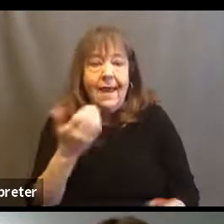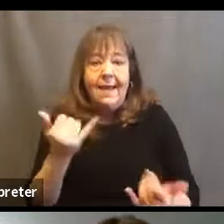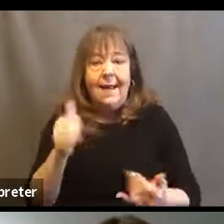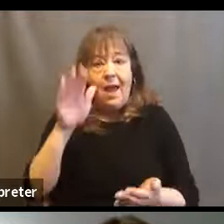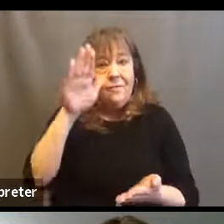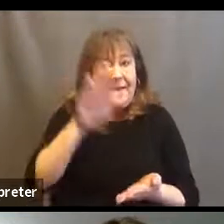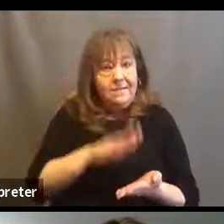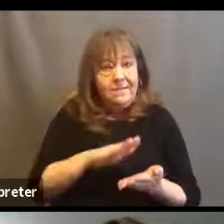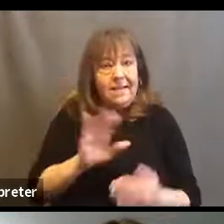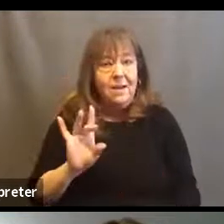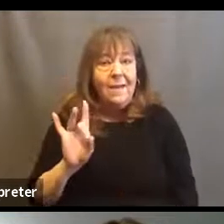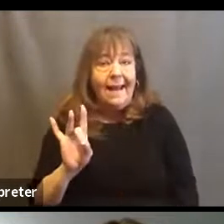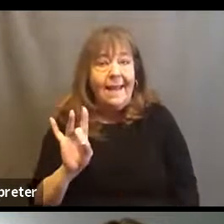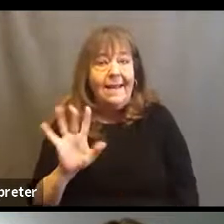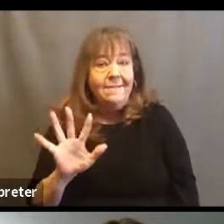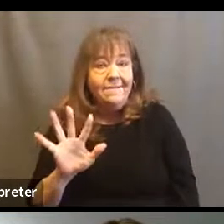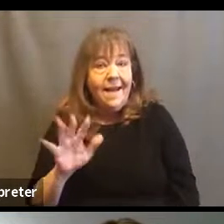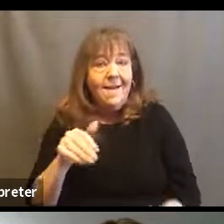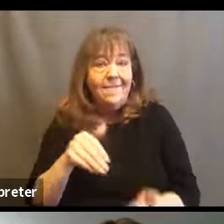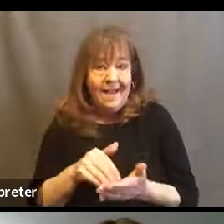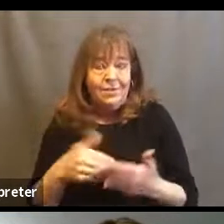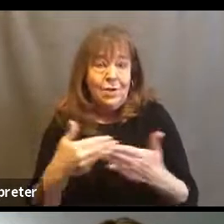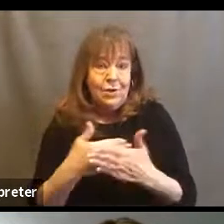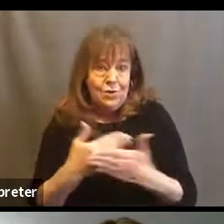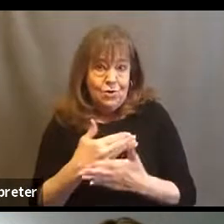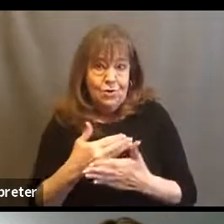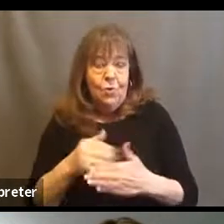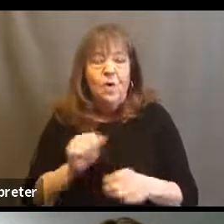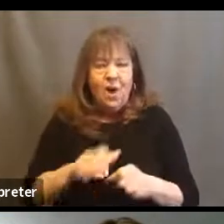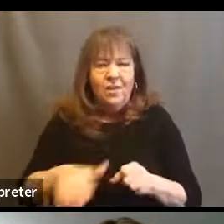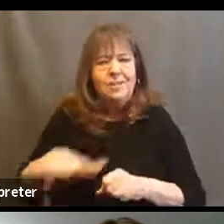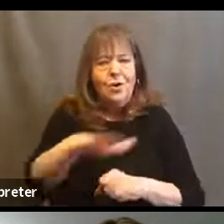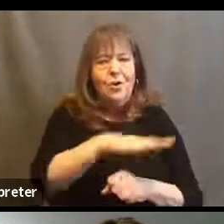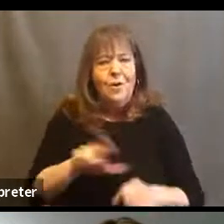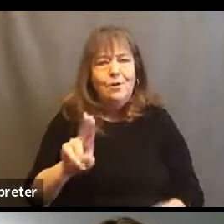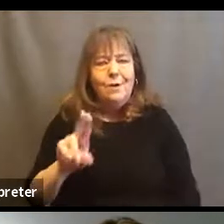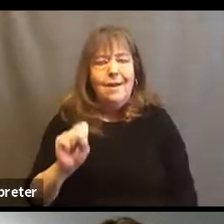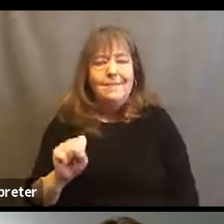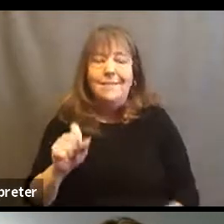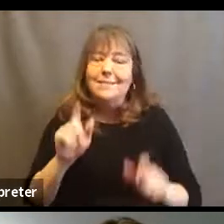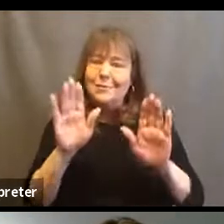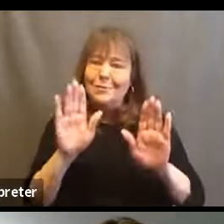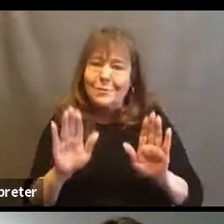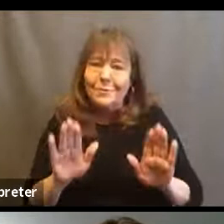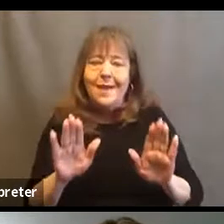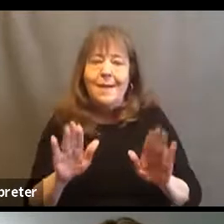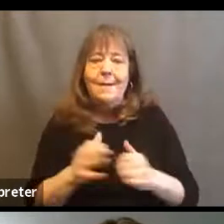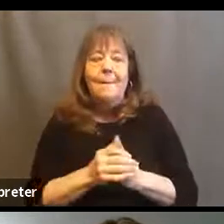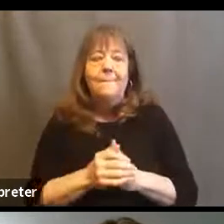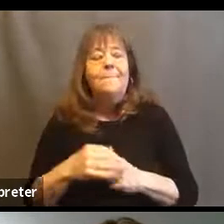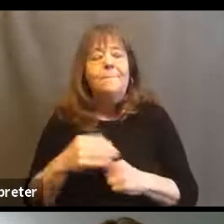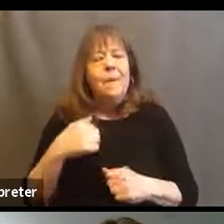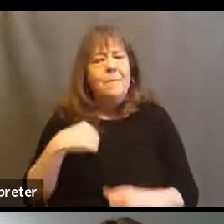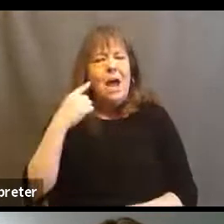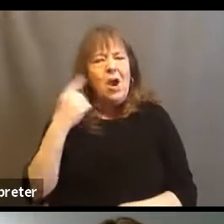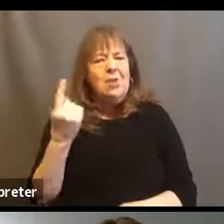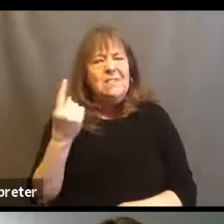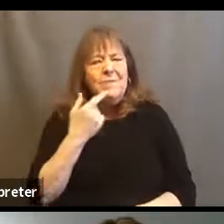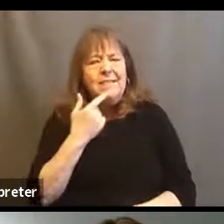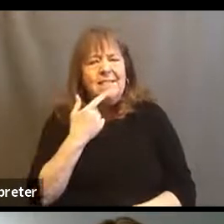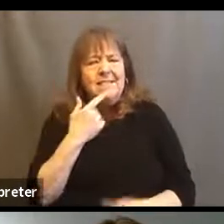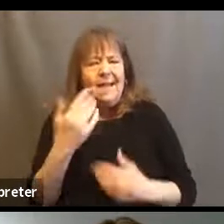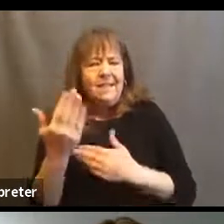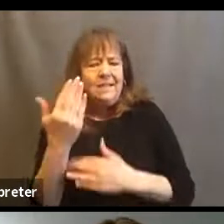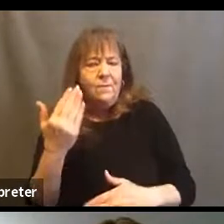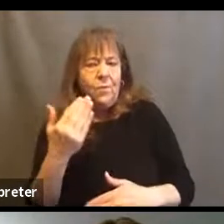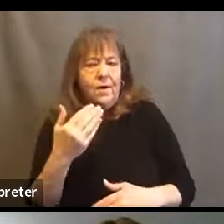new cases a day in the United States, which is great. Okay? This is what we're looking for. But one of the experts I heard this morning was saying, the question was,